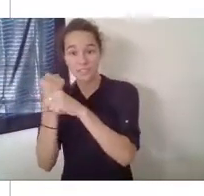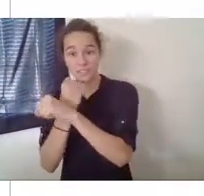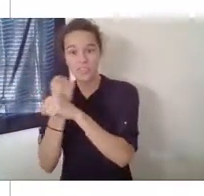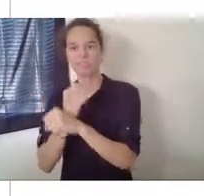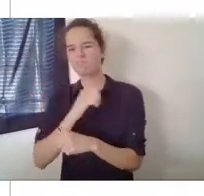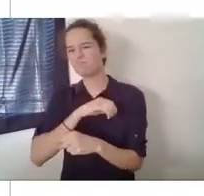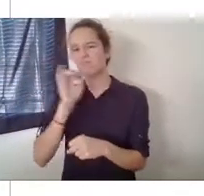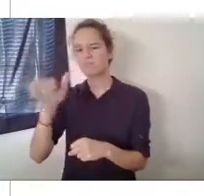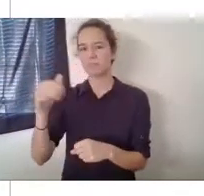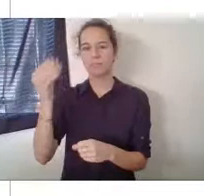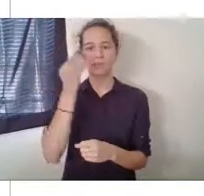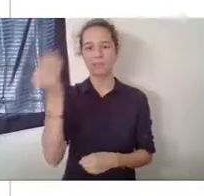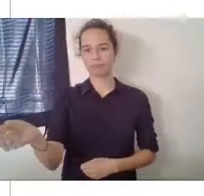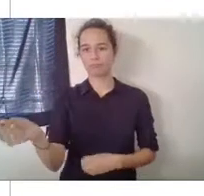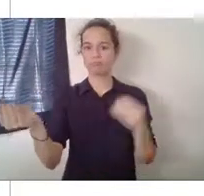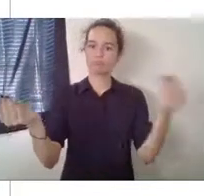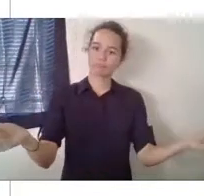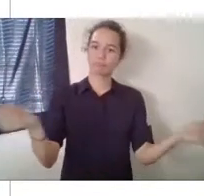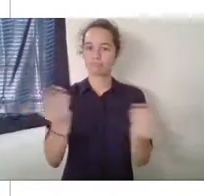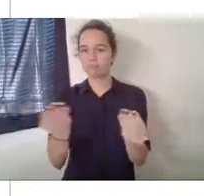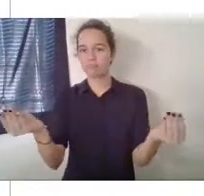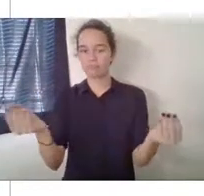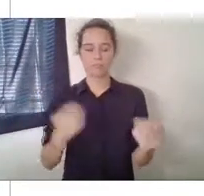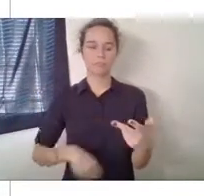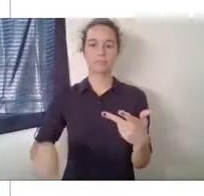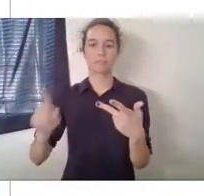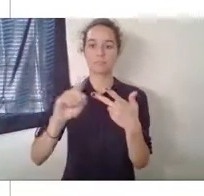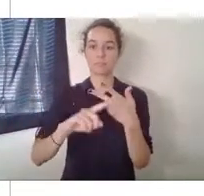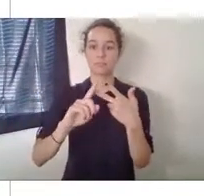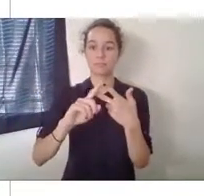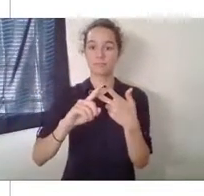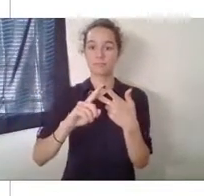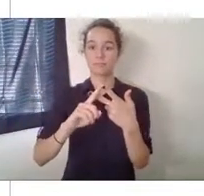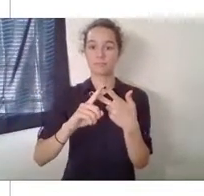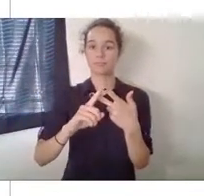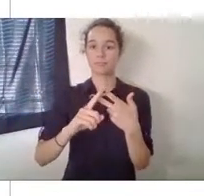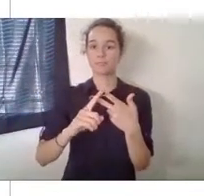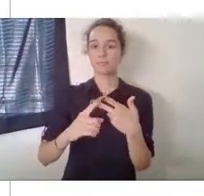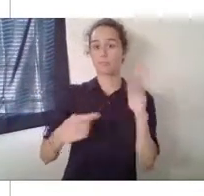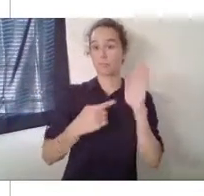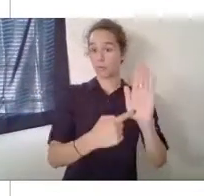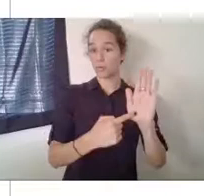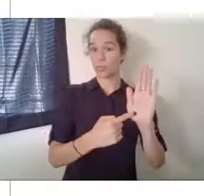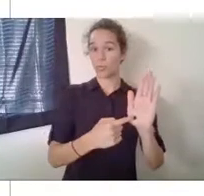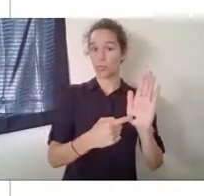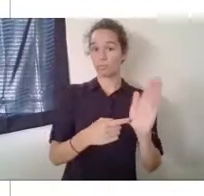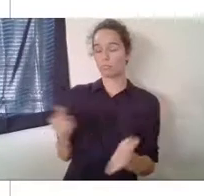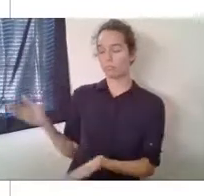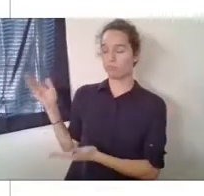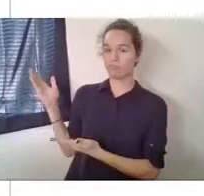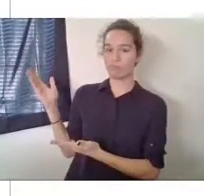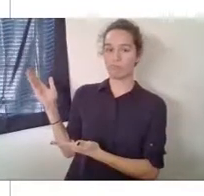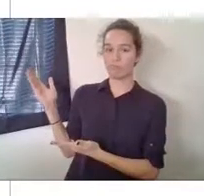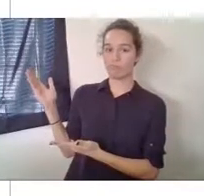The show. I mean, you could feel that your skills are improving. This kind of gesture has the